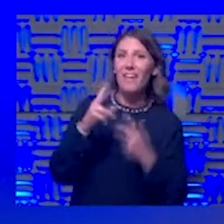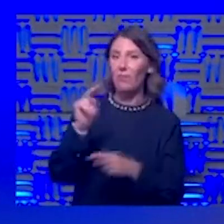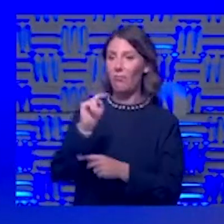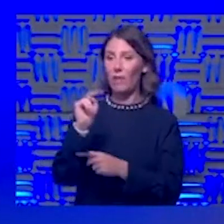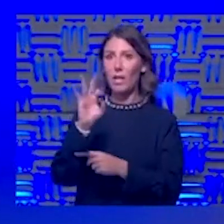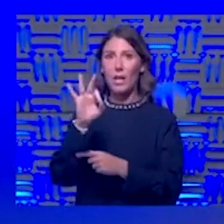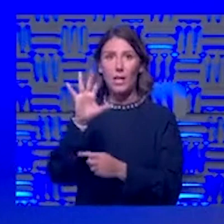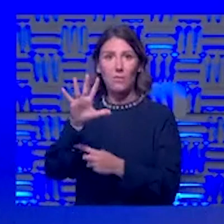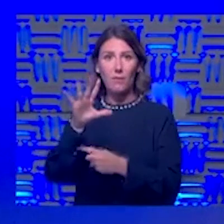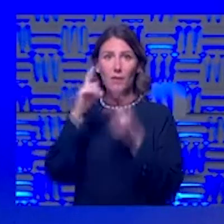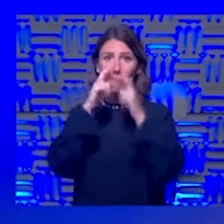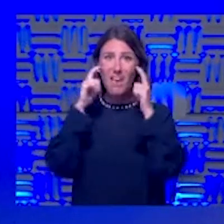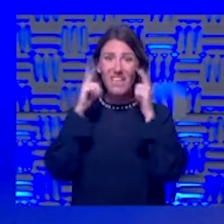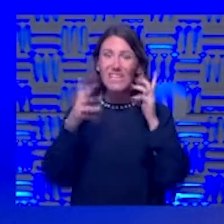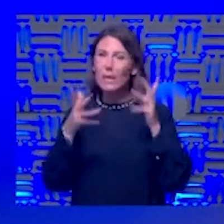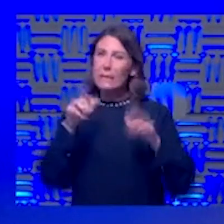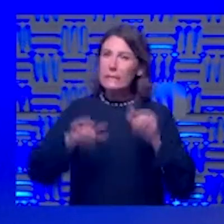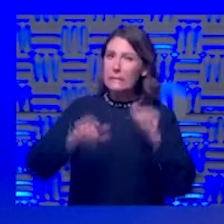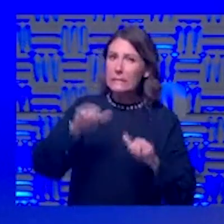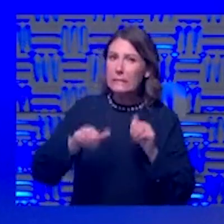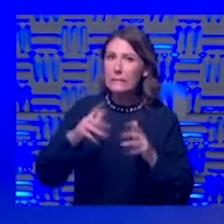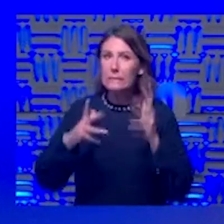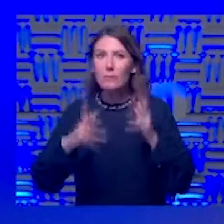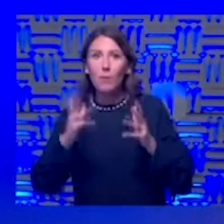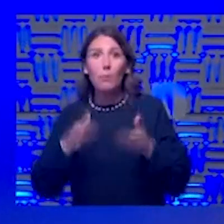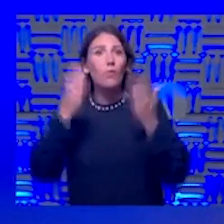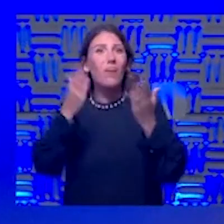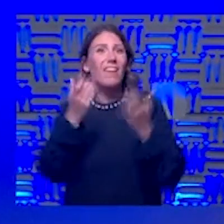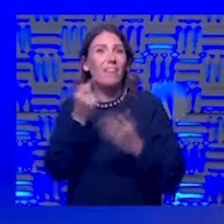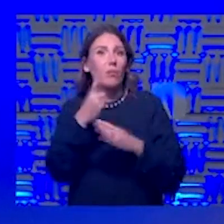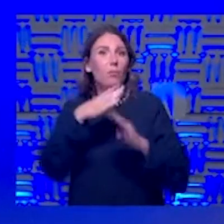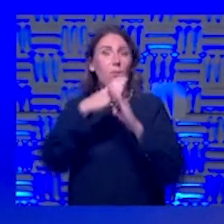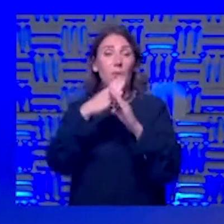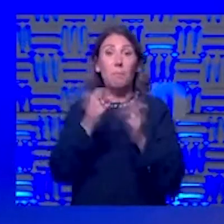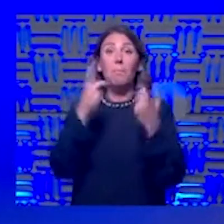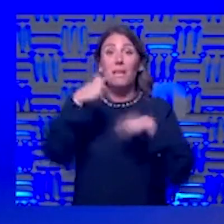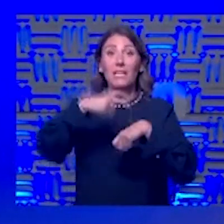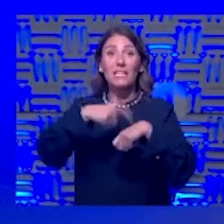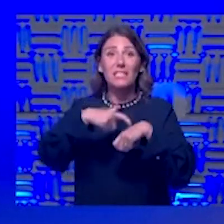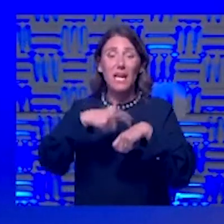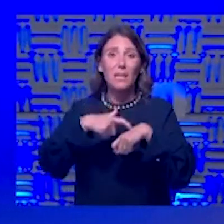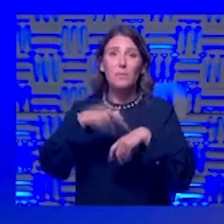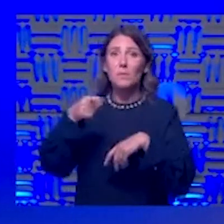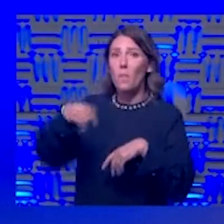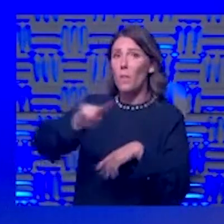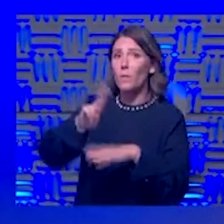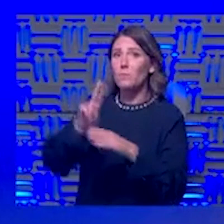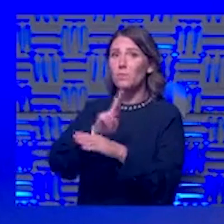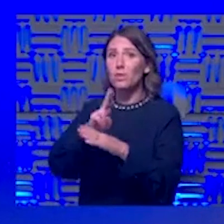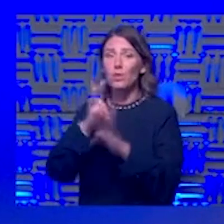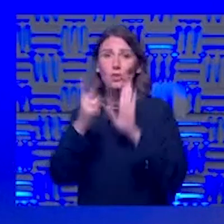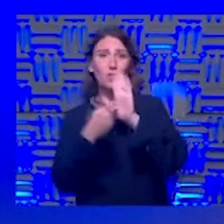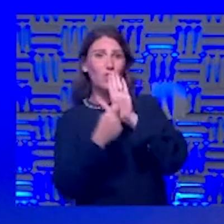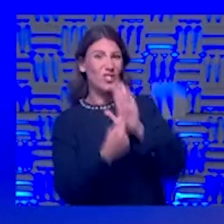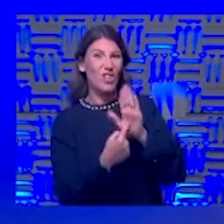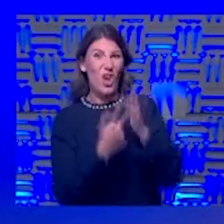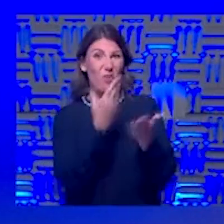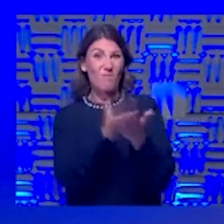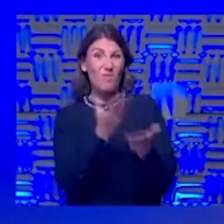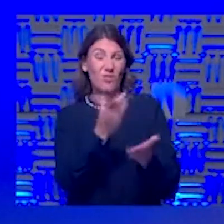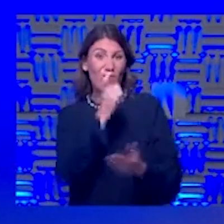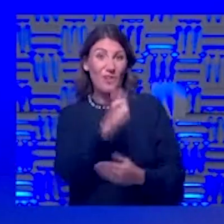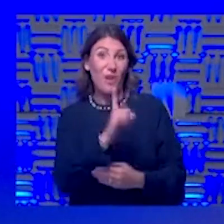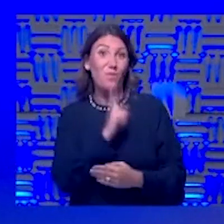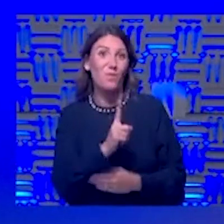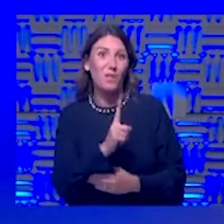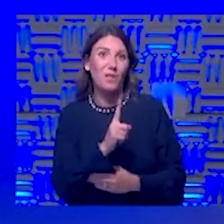sale. I would be wary of those. They may provide a little bit of protection. A lot of times those have been vetted to show that they really aren't what they're cracked